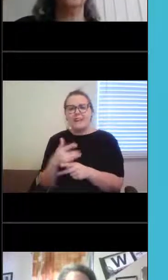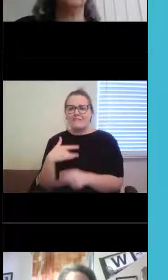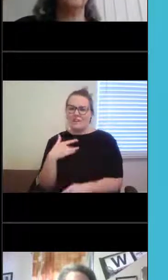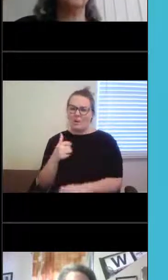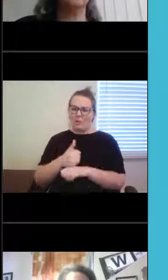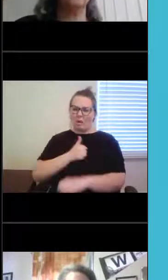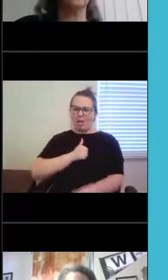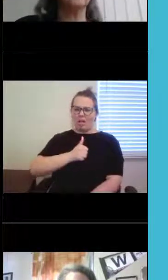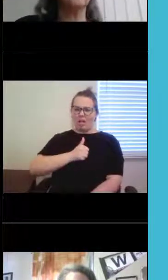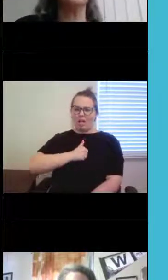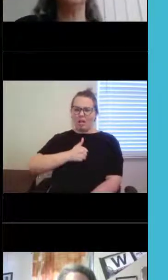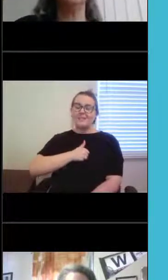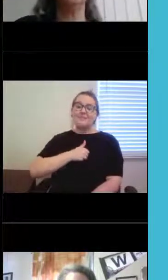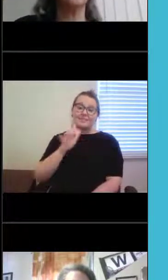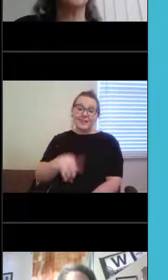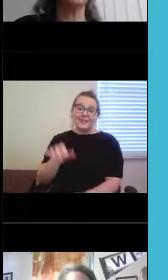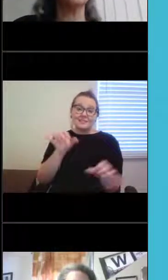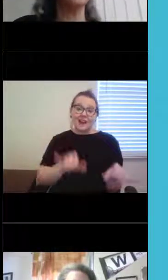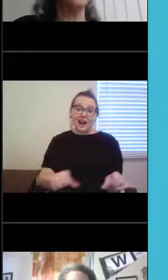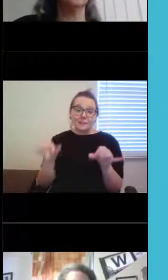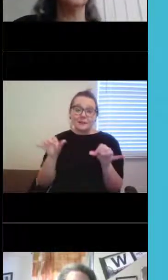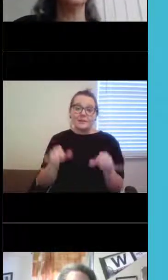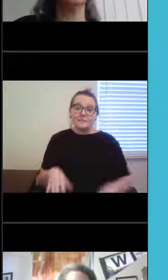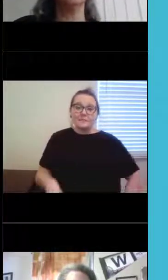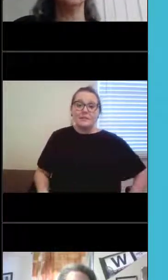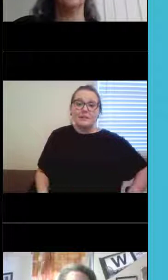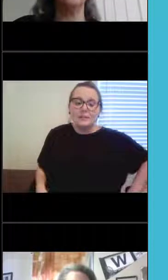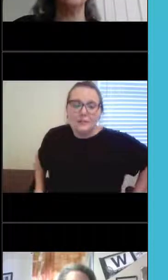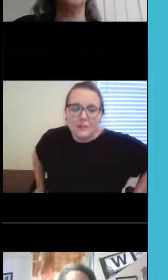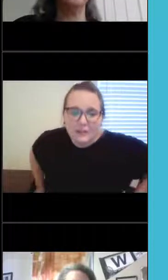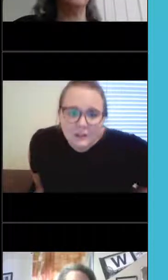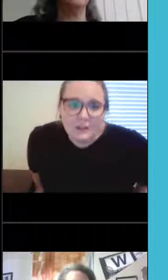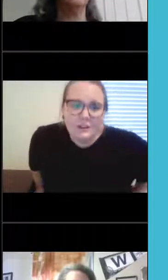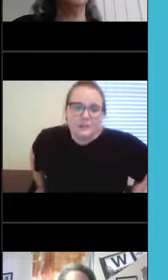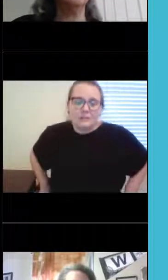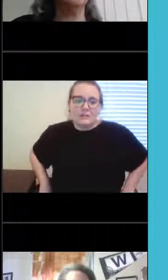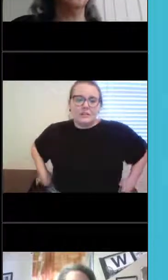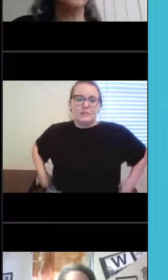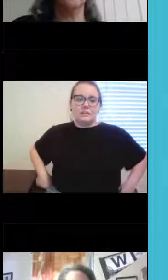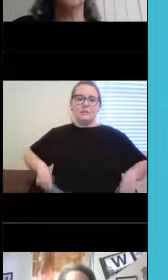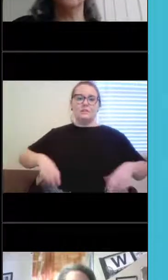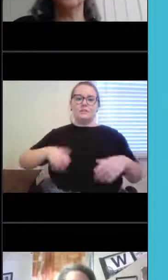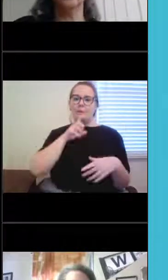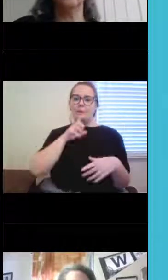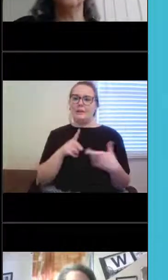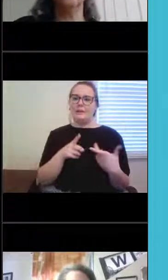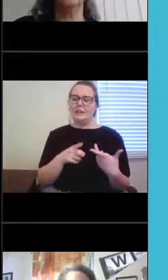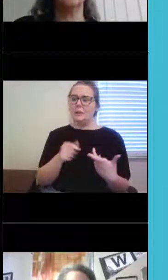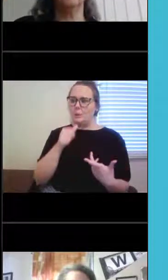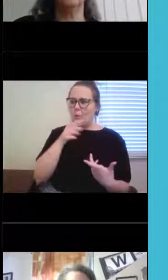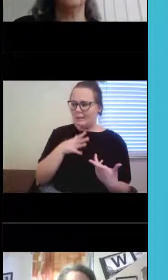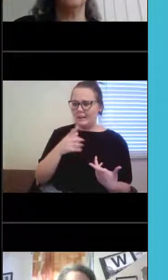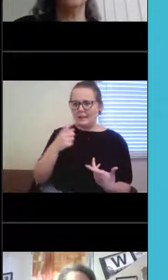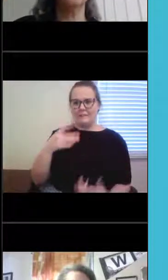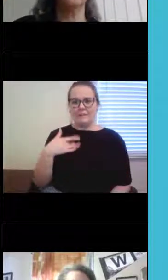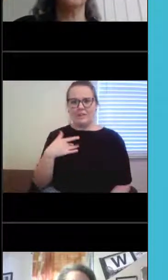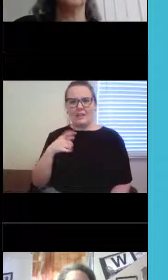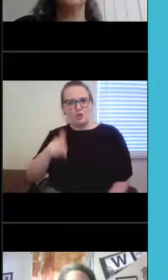you know, we are socialized to be more cautious and vigilant and sort of gatekeeping, you know, themselves regarding risk